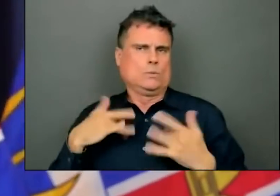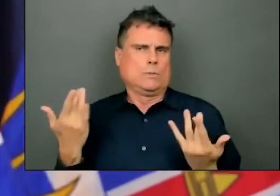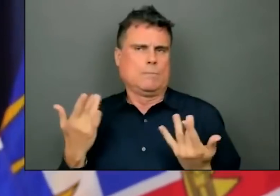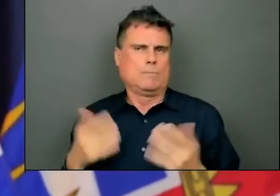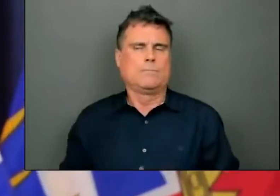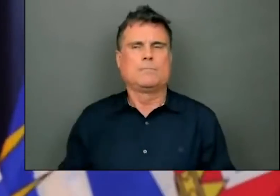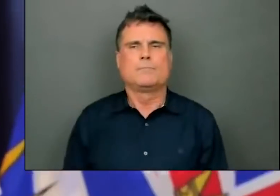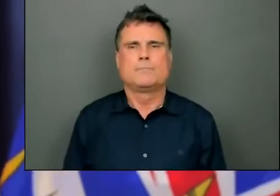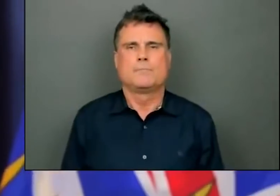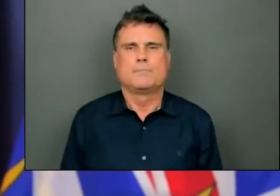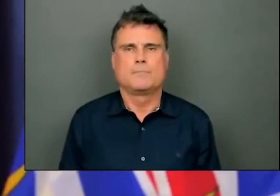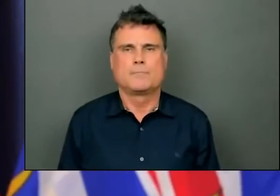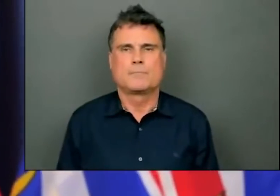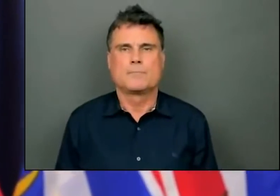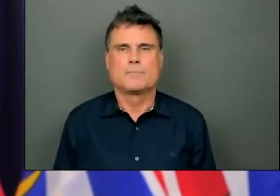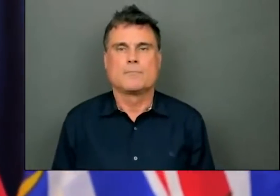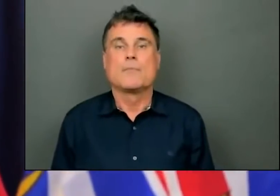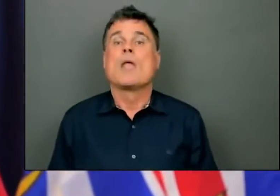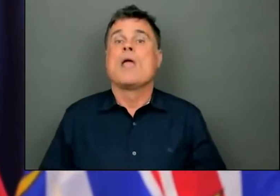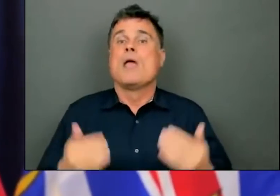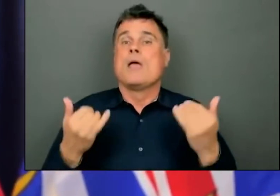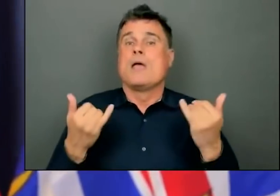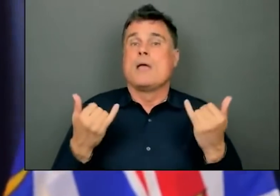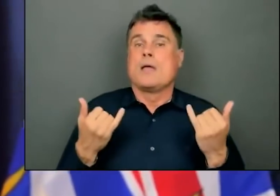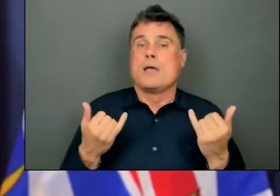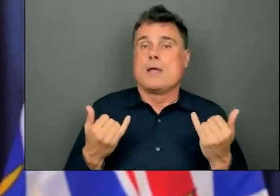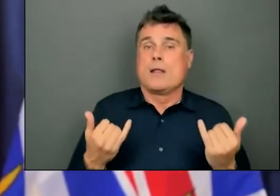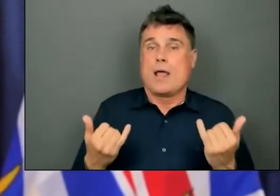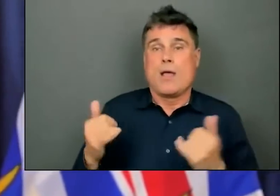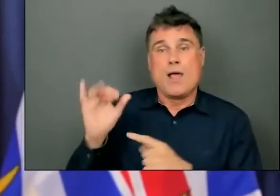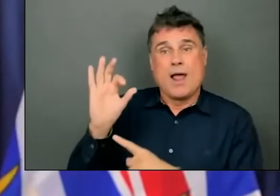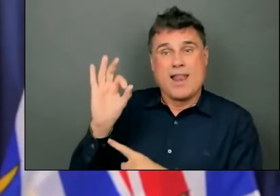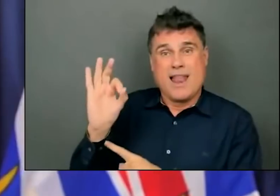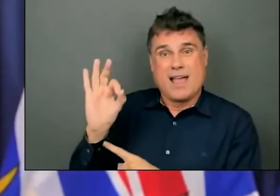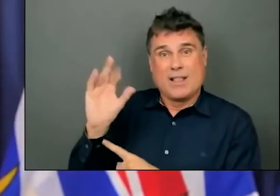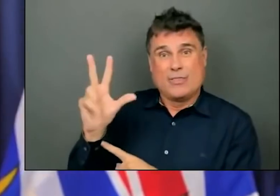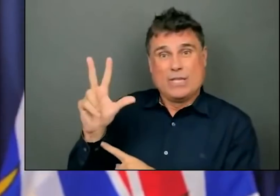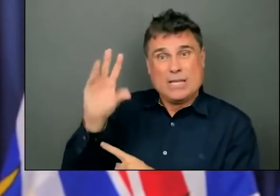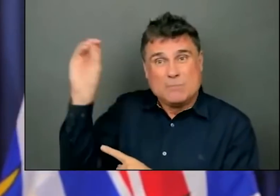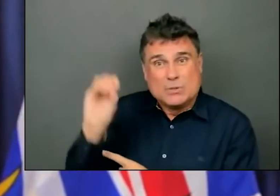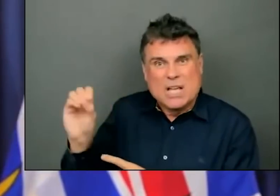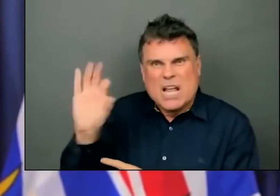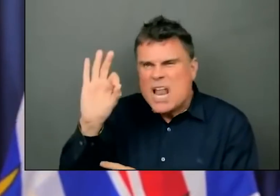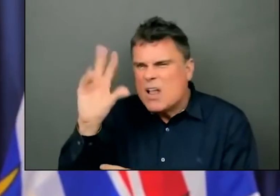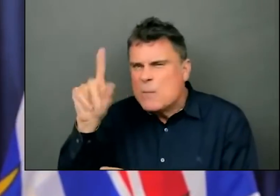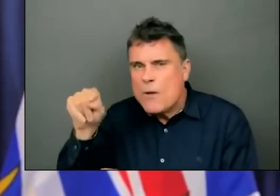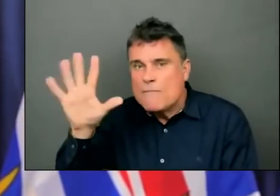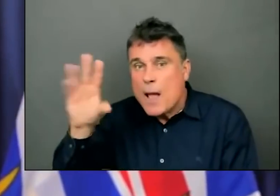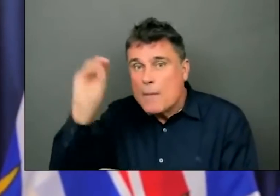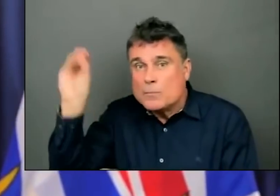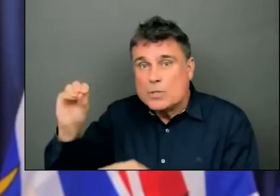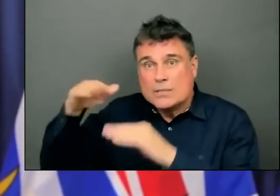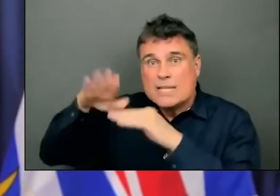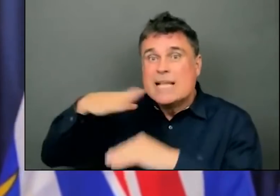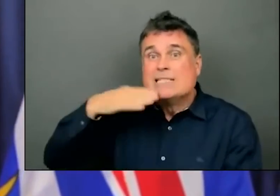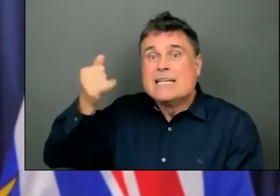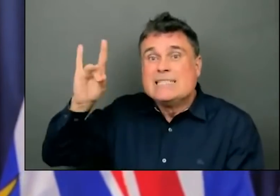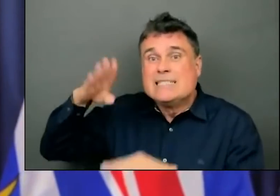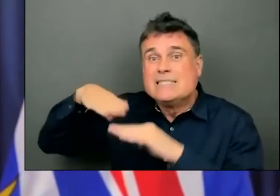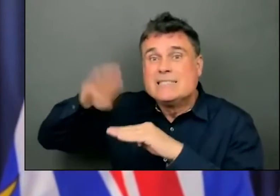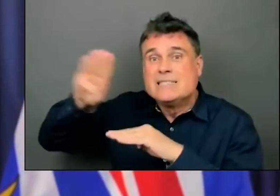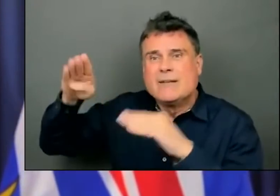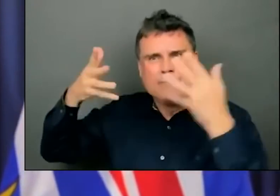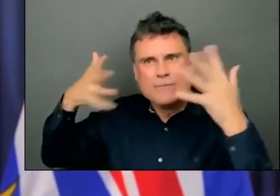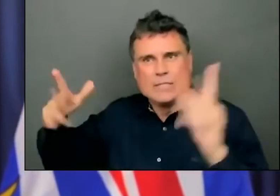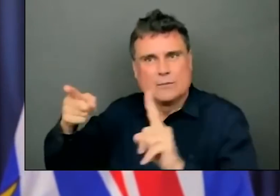And as you know, 93.5% of adults over 18 have received their first dose COVID-19 vaccination. Over